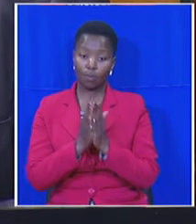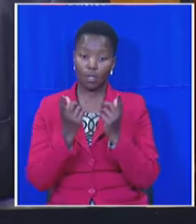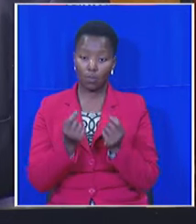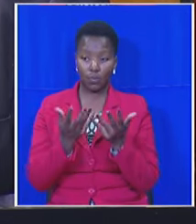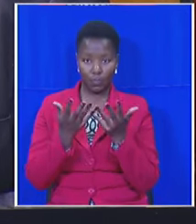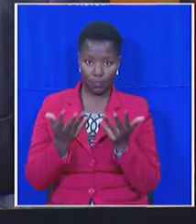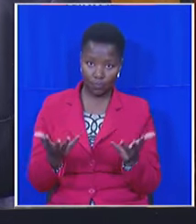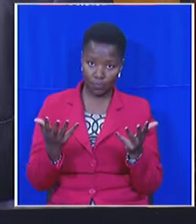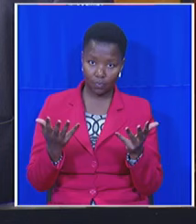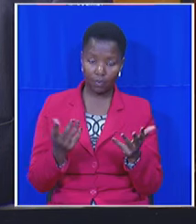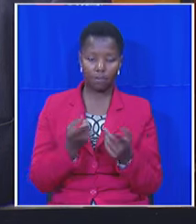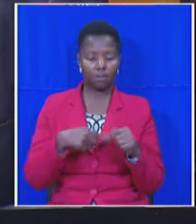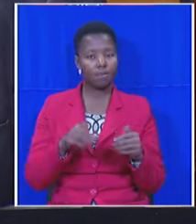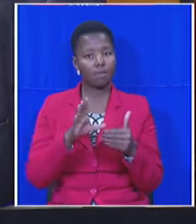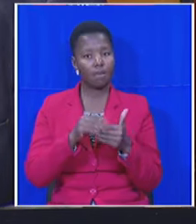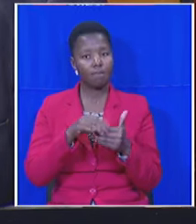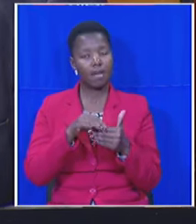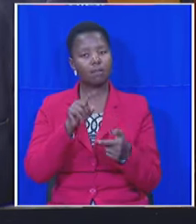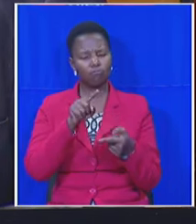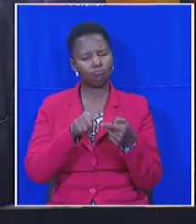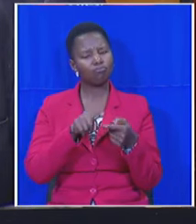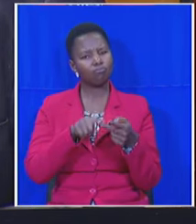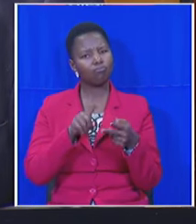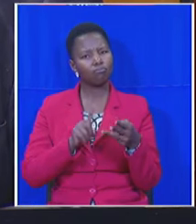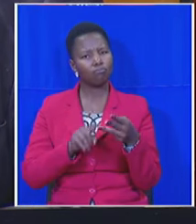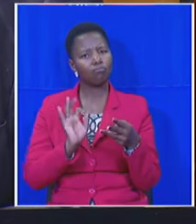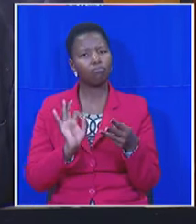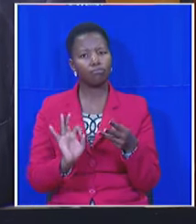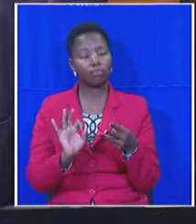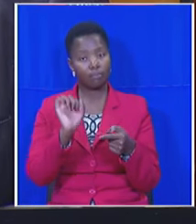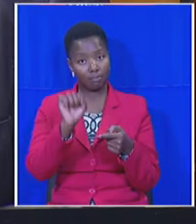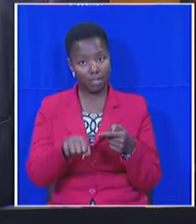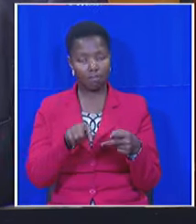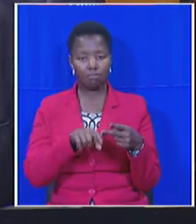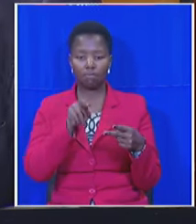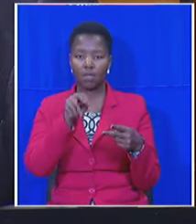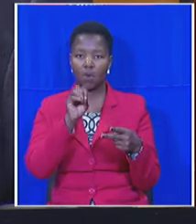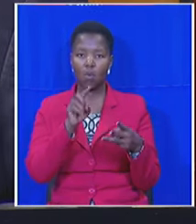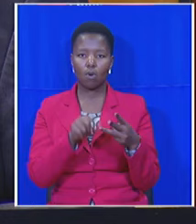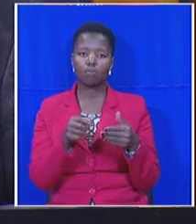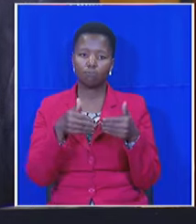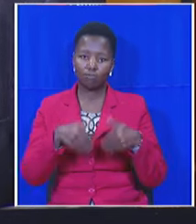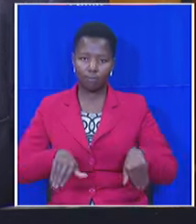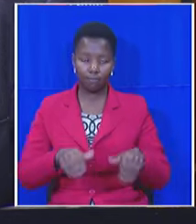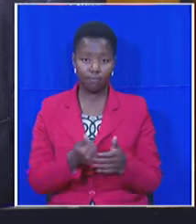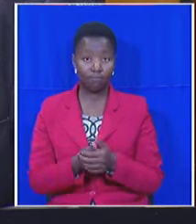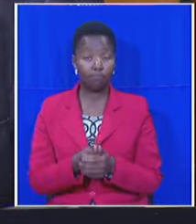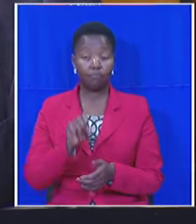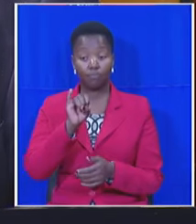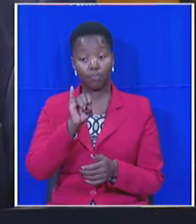simply indicate their vote by pressing the appropriate button below the yes, no, or abstain signs. If a